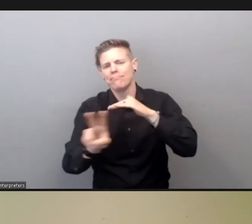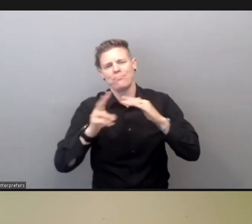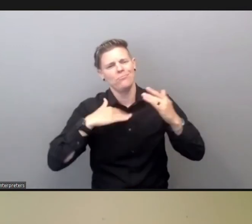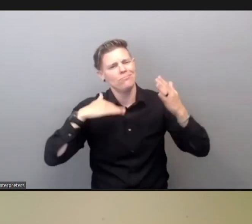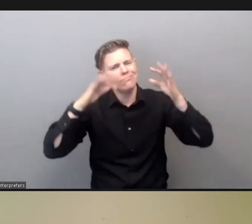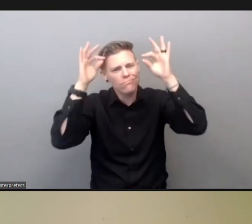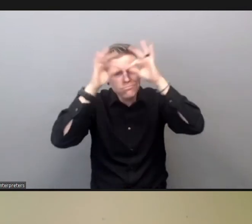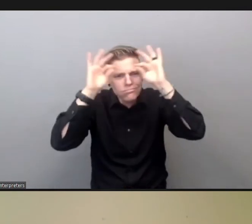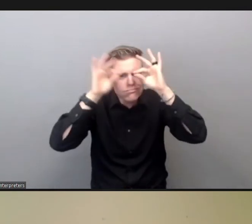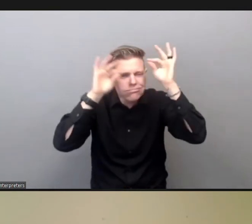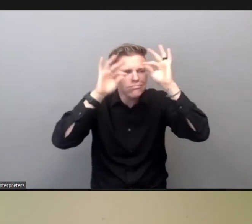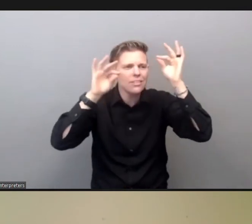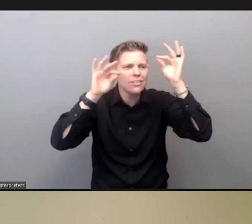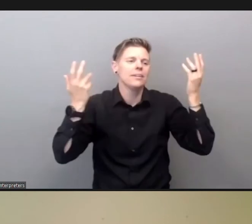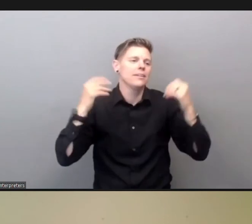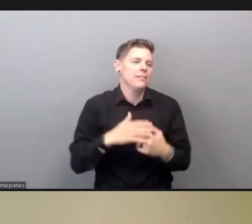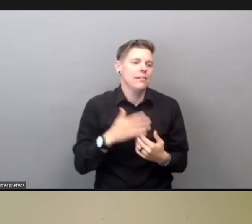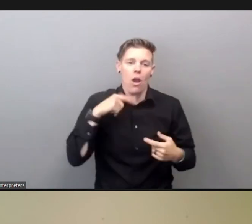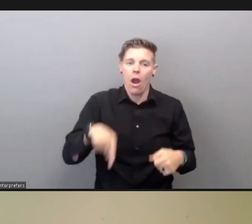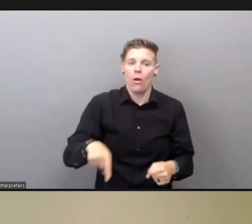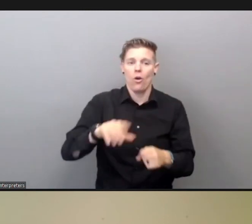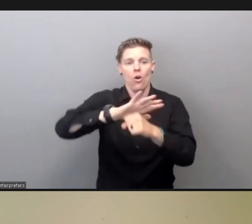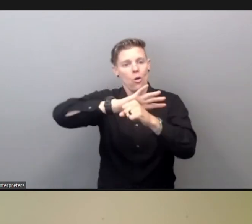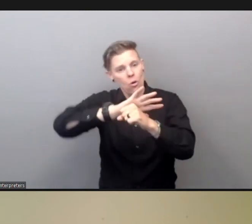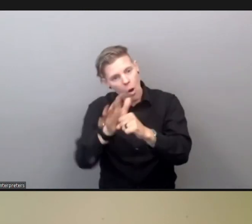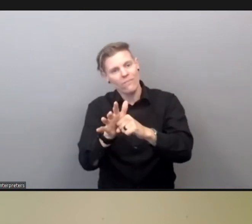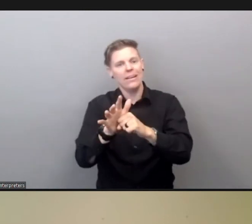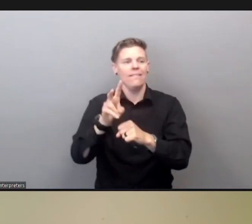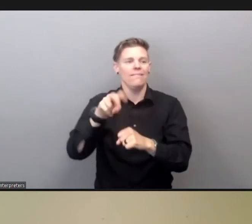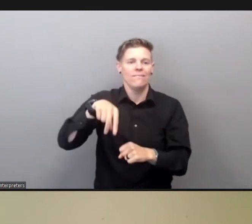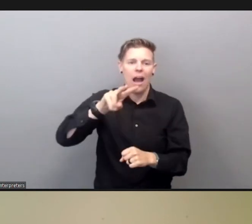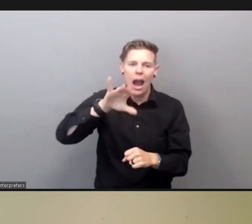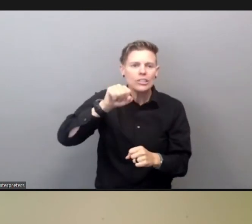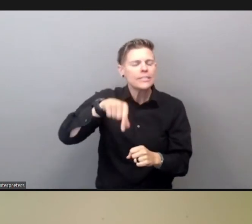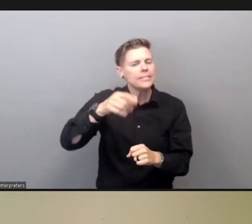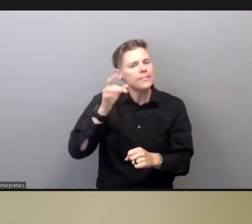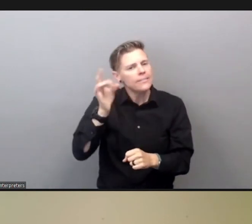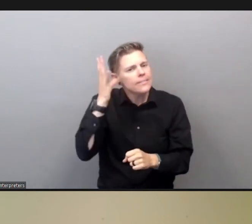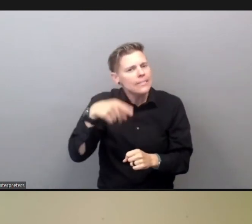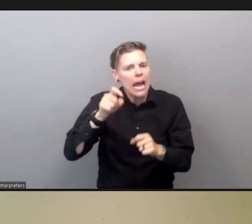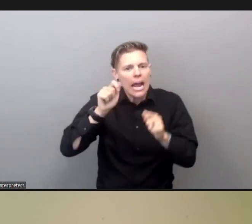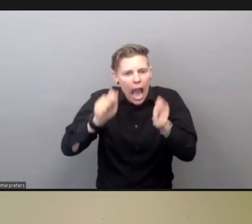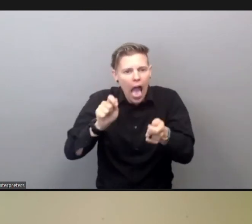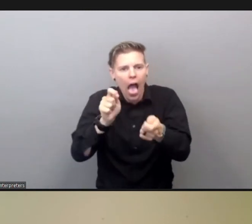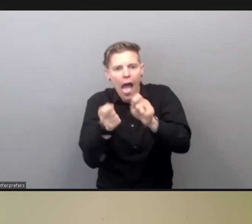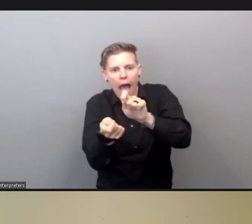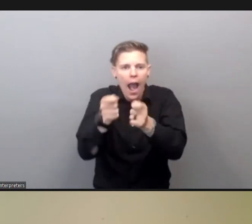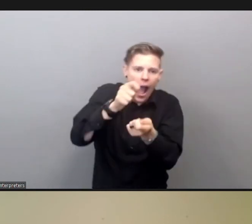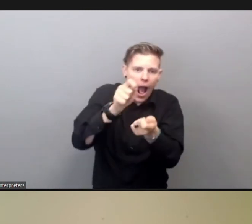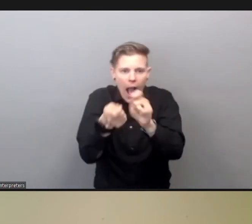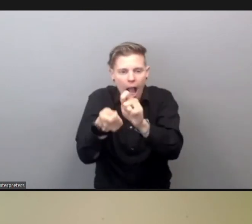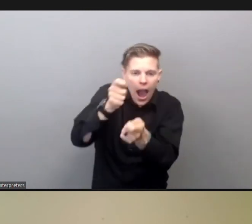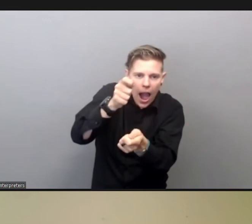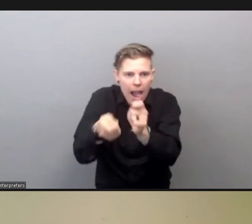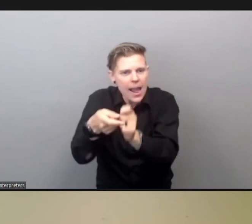clearly has the ability to mutate. That's what viruses do. It mutated into a much more infectious variant,